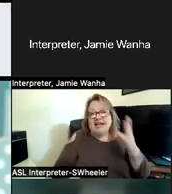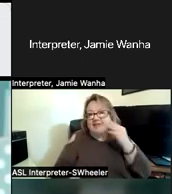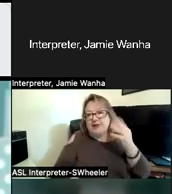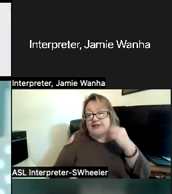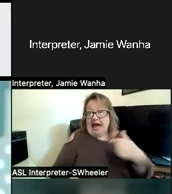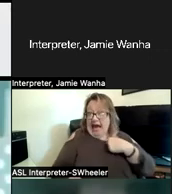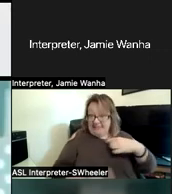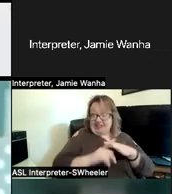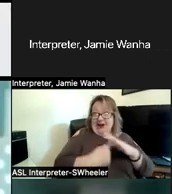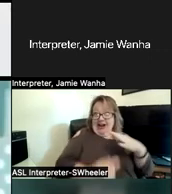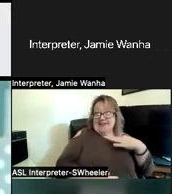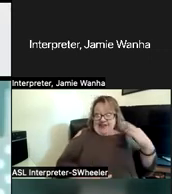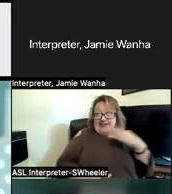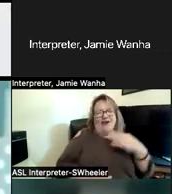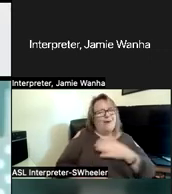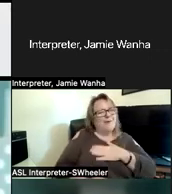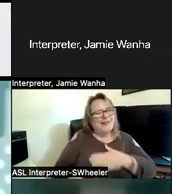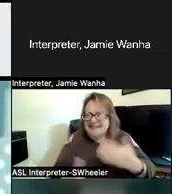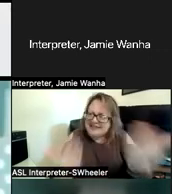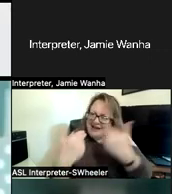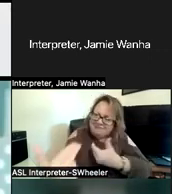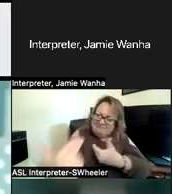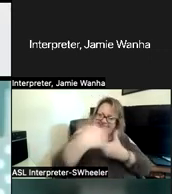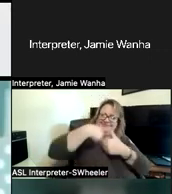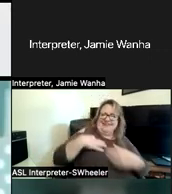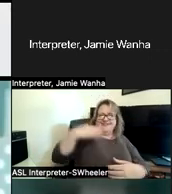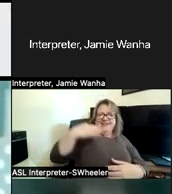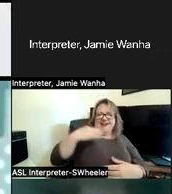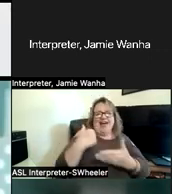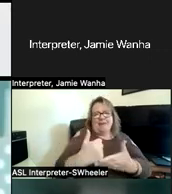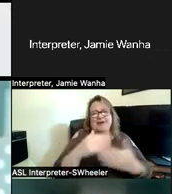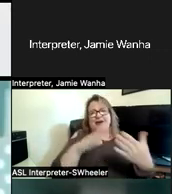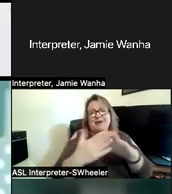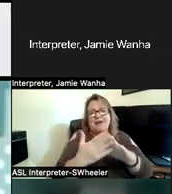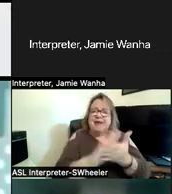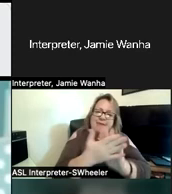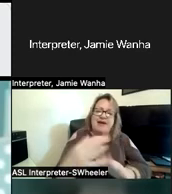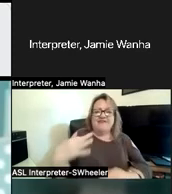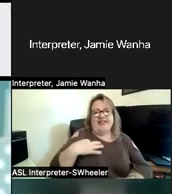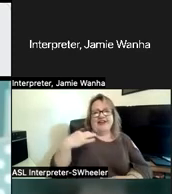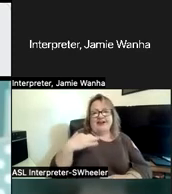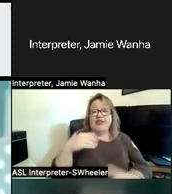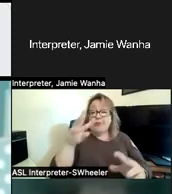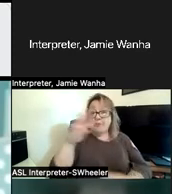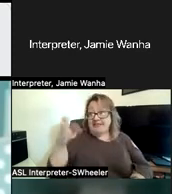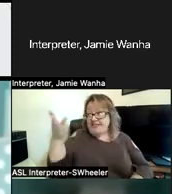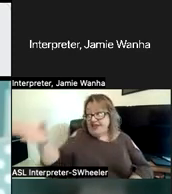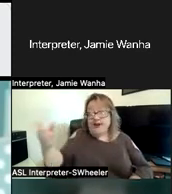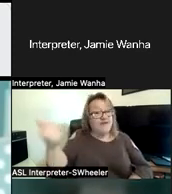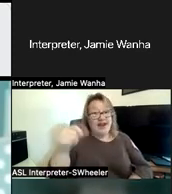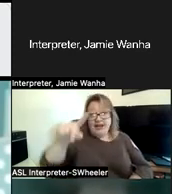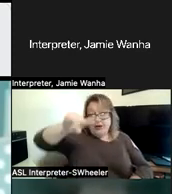as a volunteer, I would greatly love to see you out there helping your community by becoming a volunteer. The website's there. But if you've had any